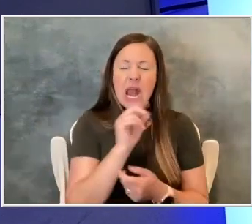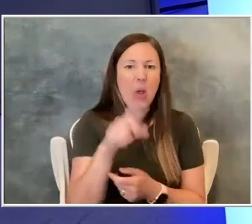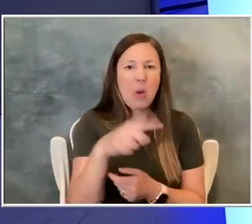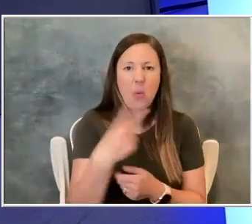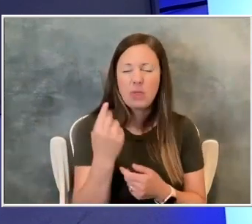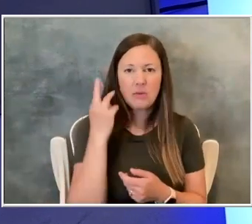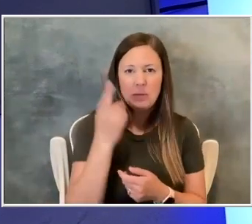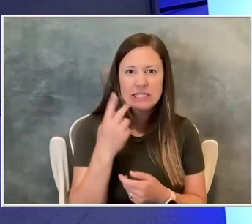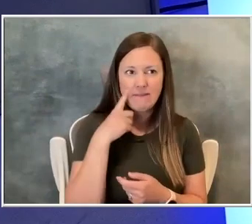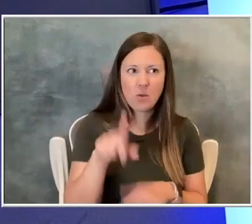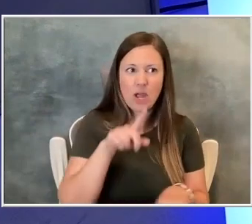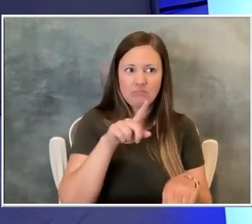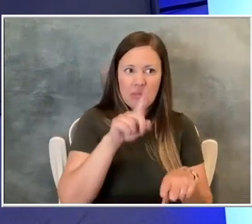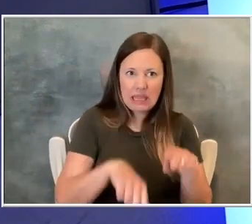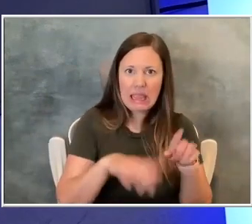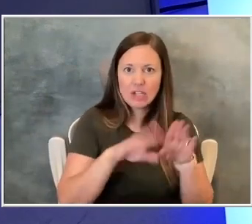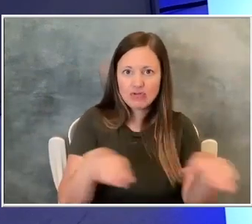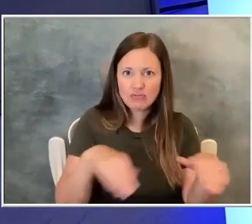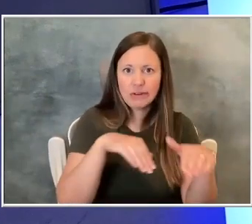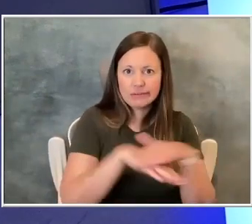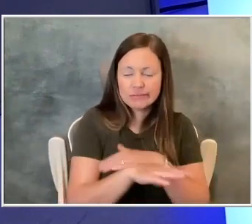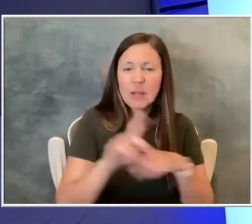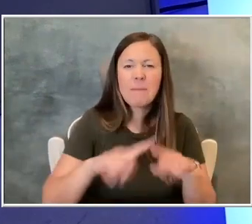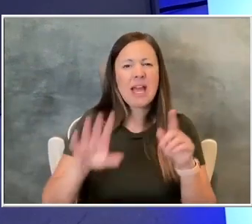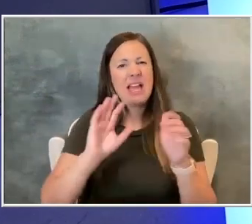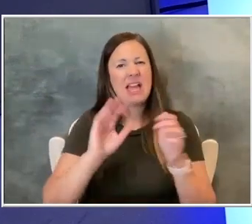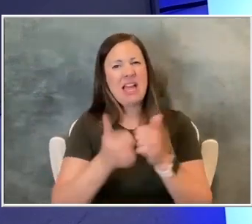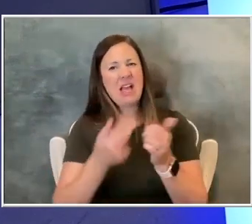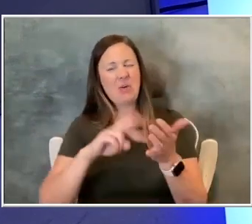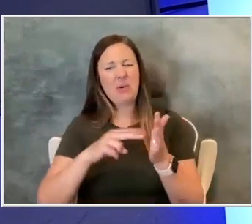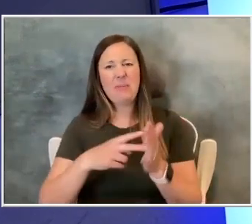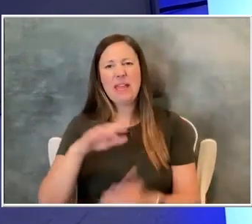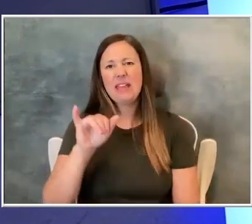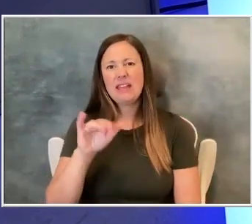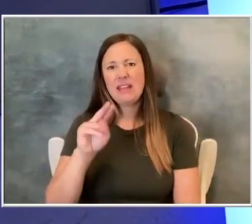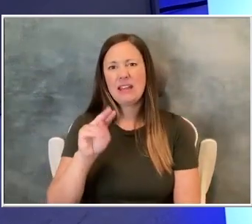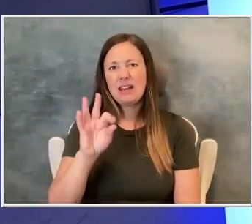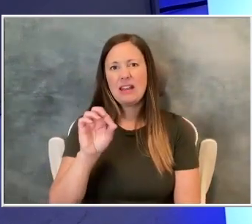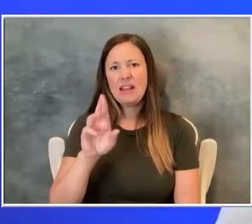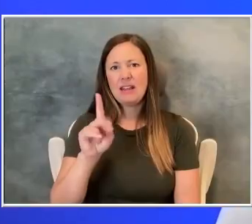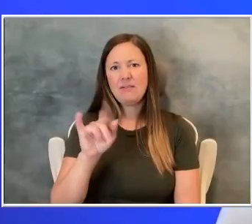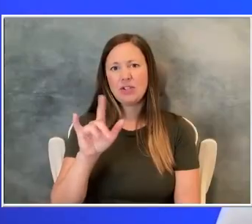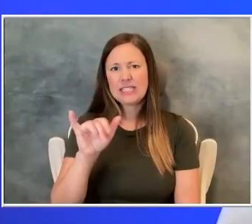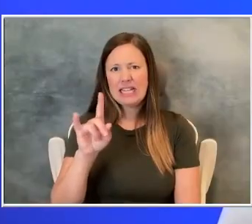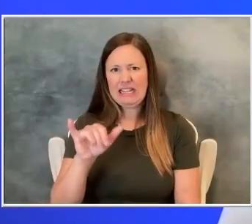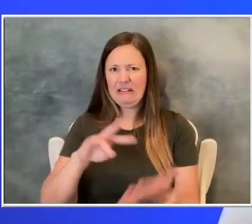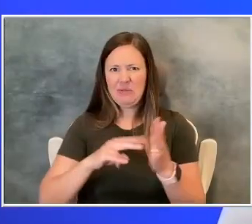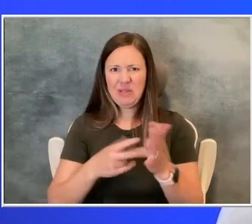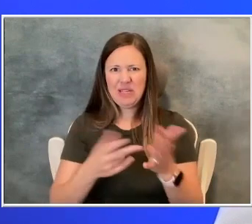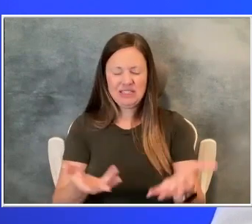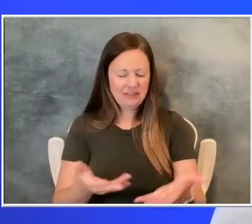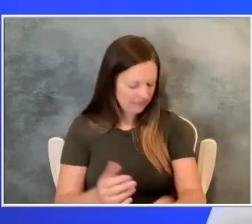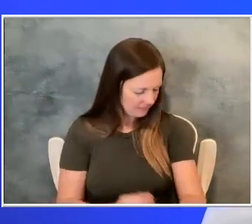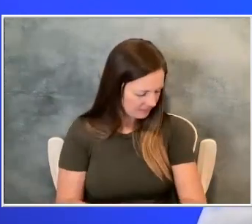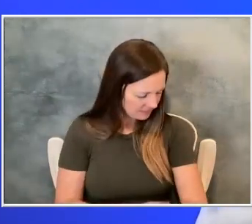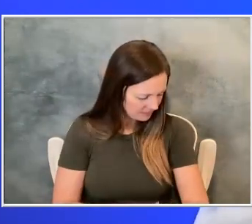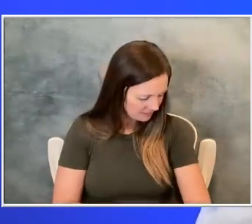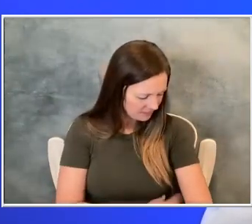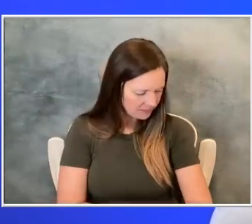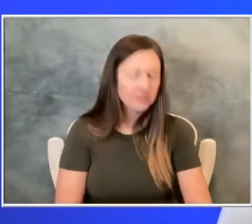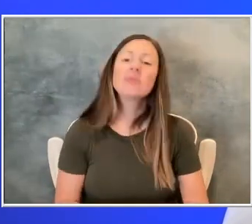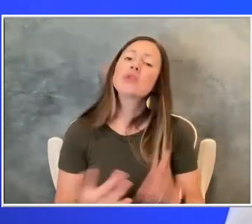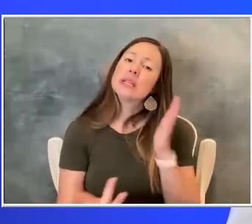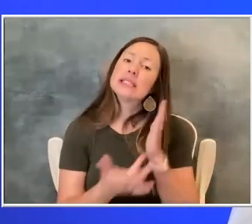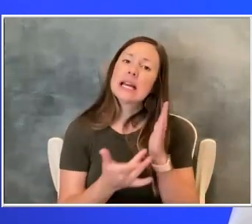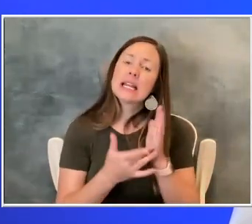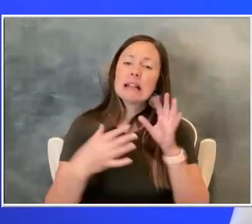explain, how do we define infertility? And certainly, Sure. between men and women. So technically, the definition by the American Society of